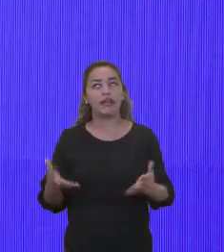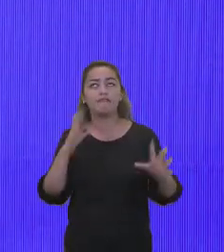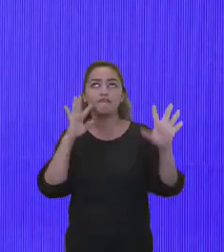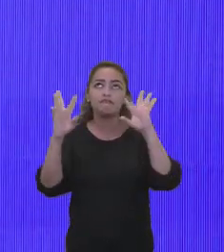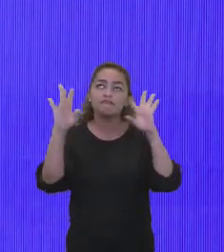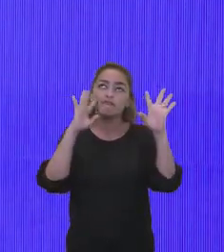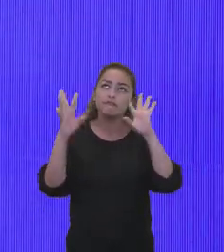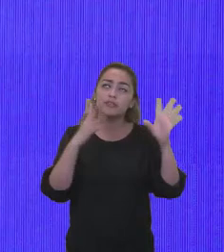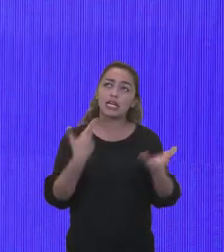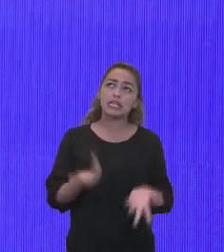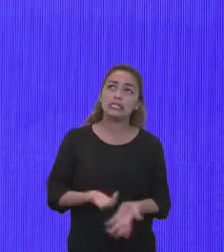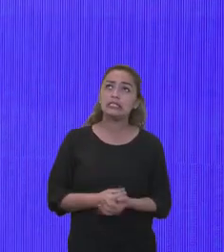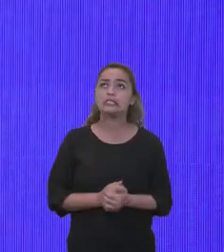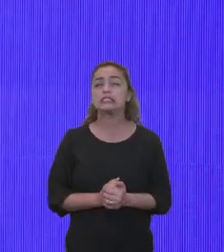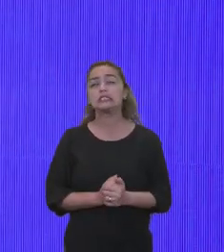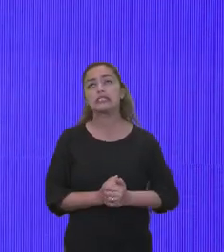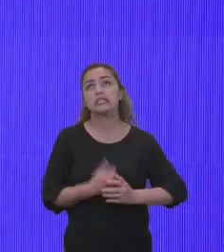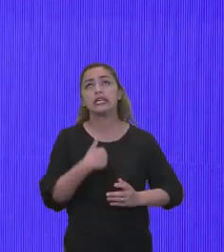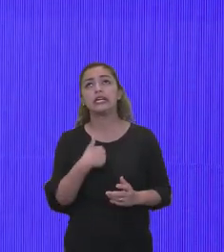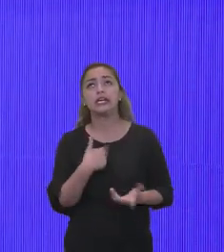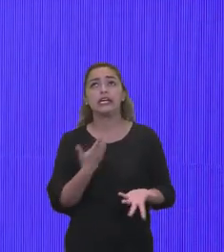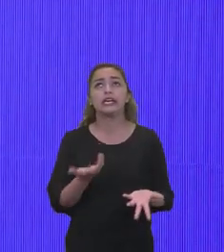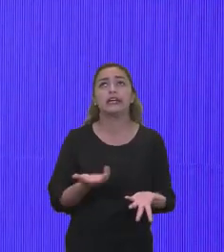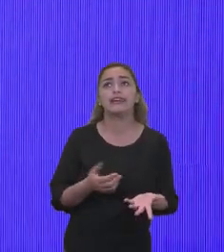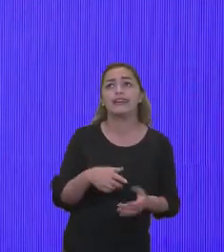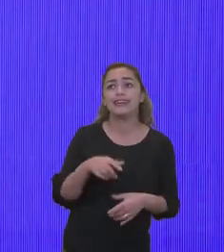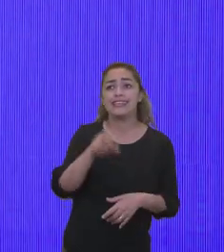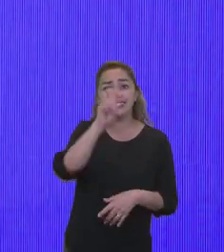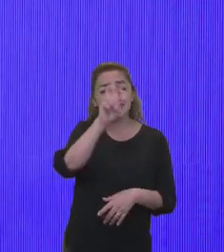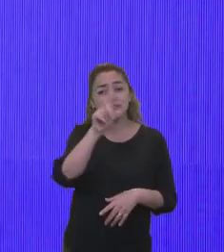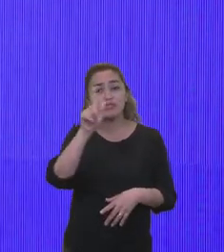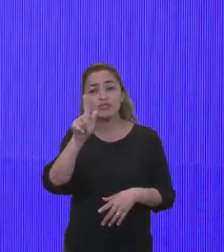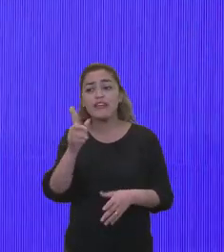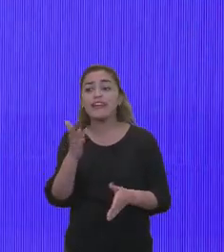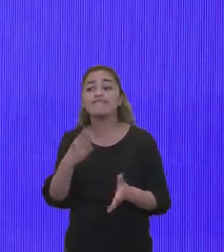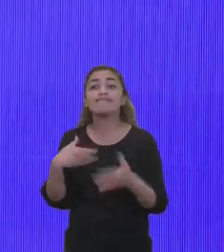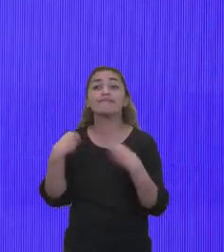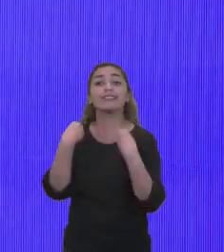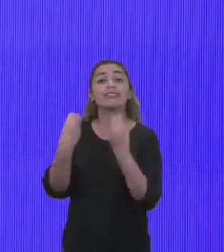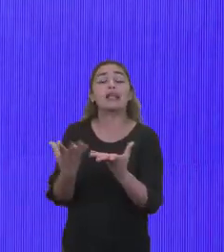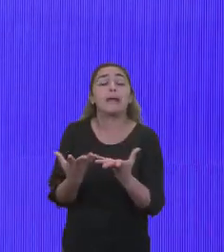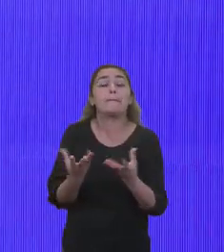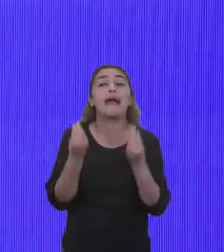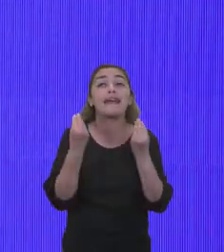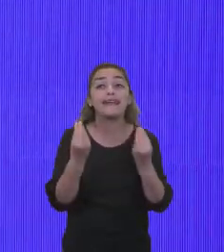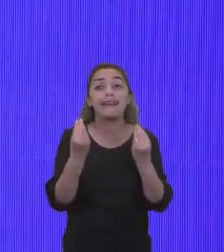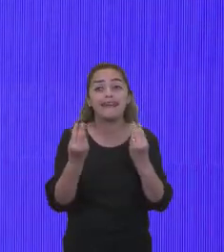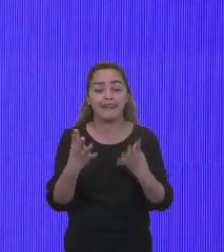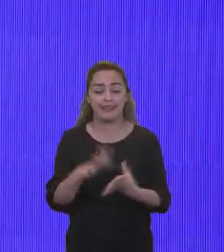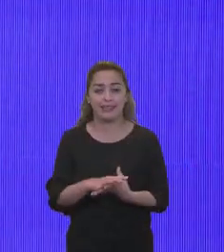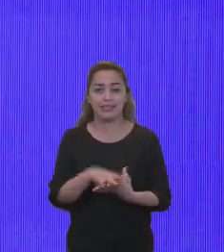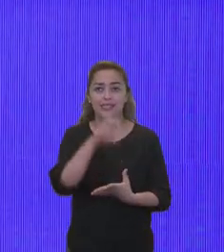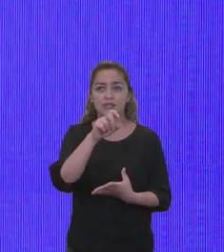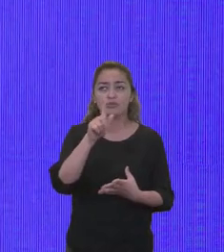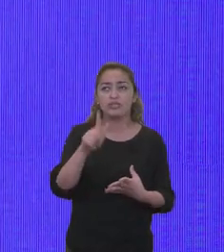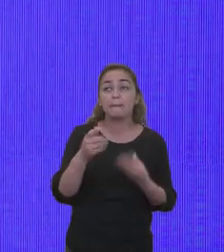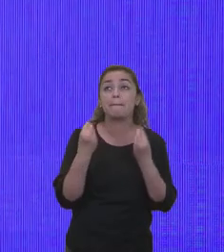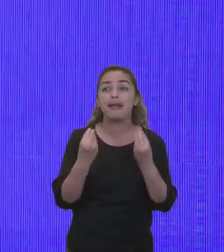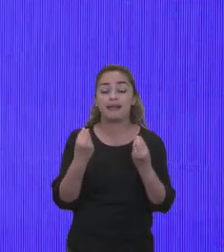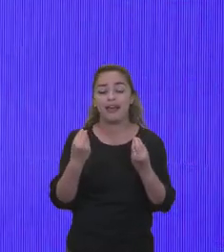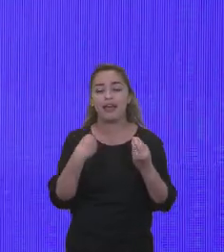will 5G reach? For those who have money, those who can buy an actual smartphone, which is enabled to have a 5G